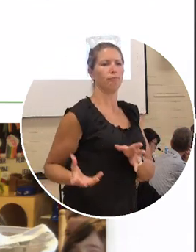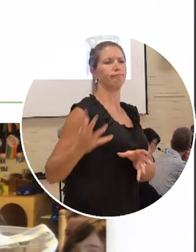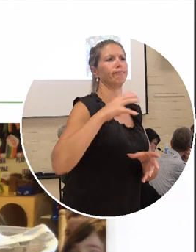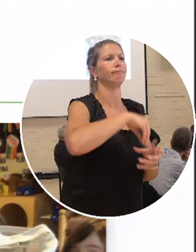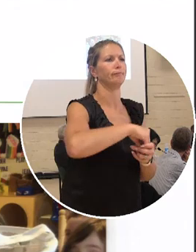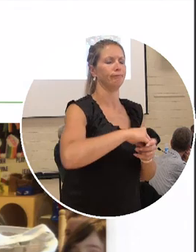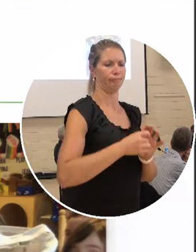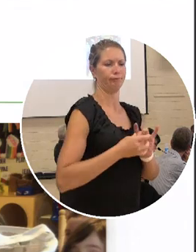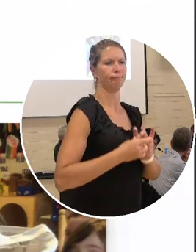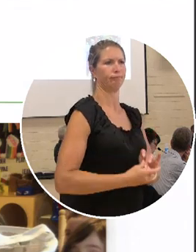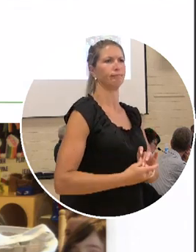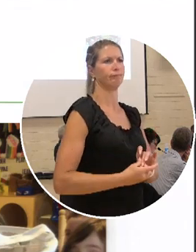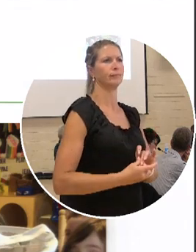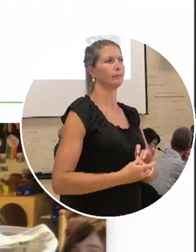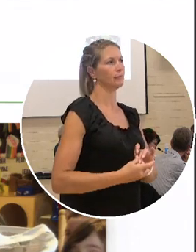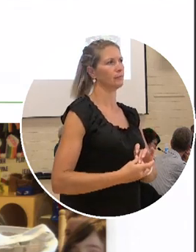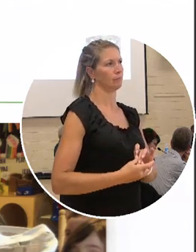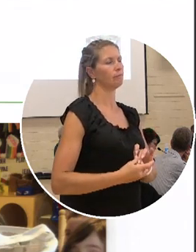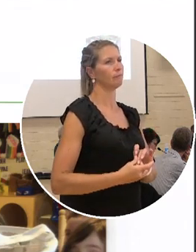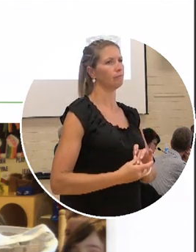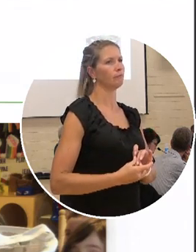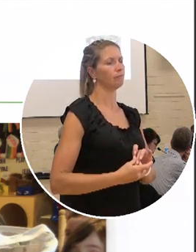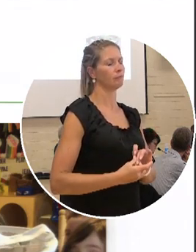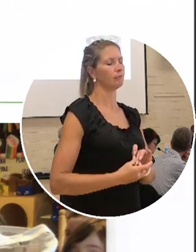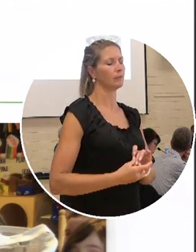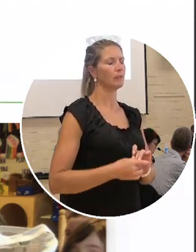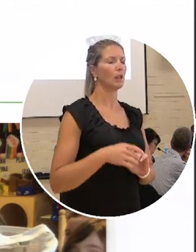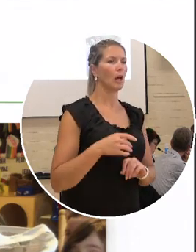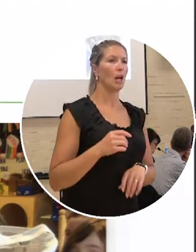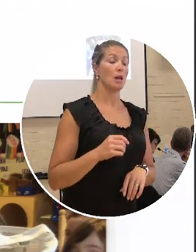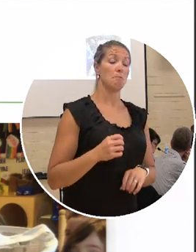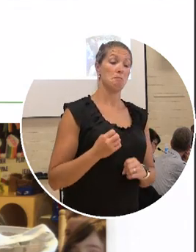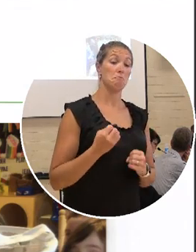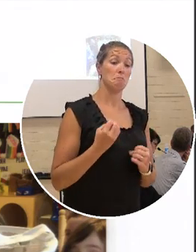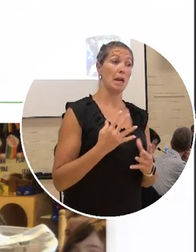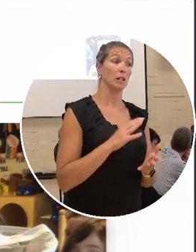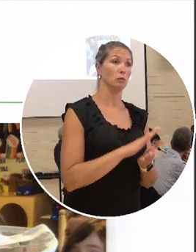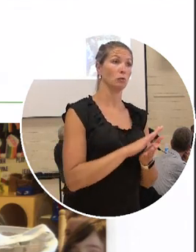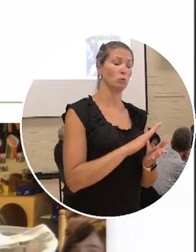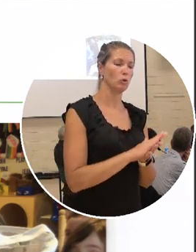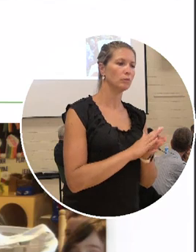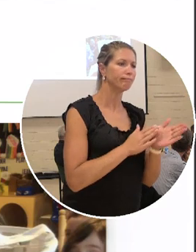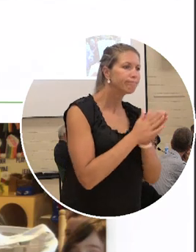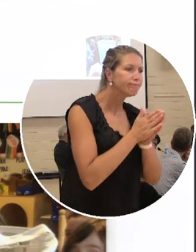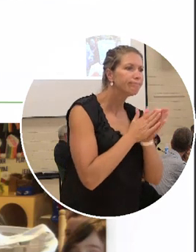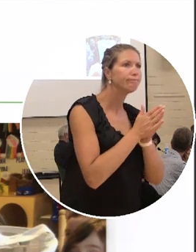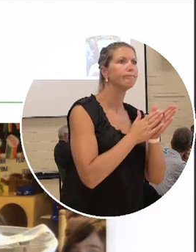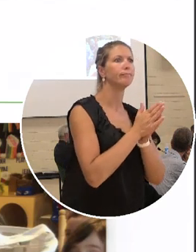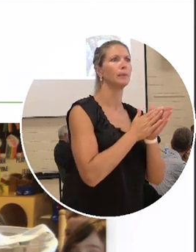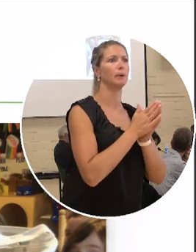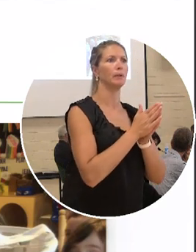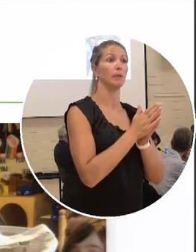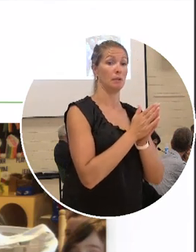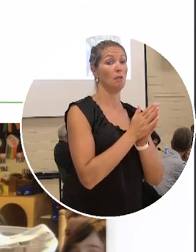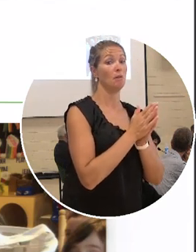incredibly transformative way in some cases. We've had some great uptake in our schools. In many cases,